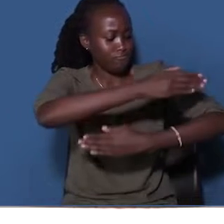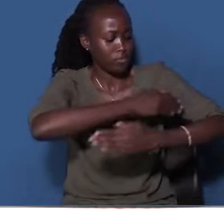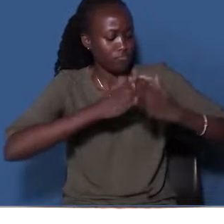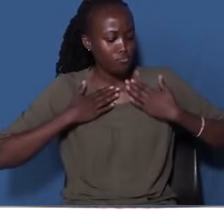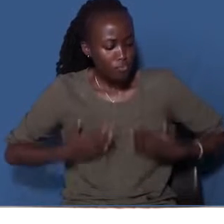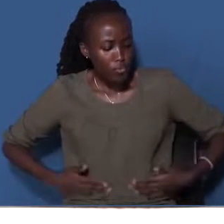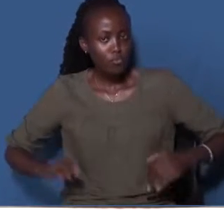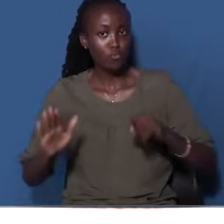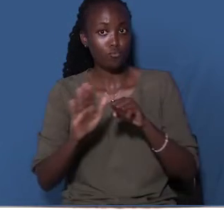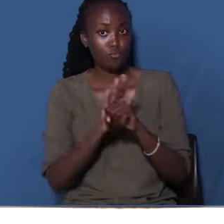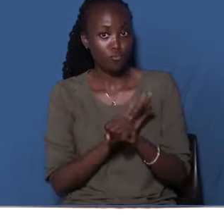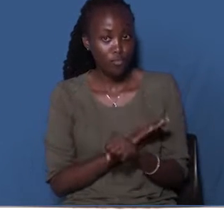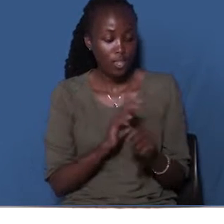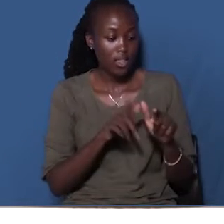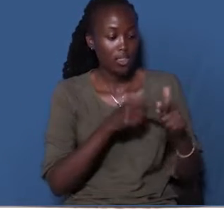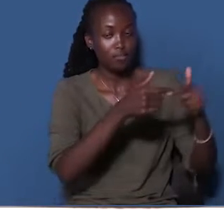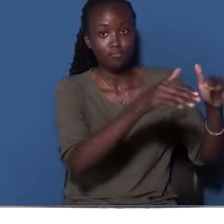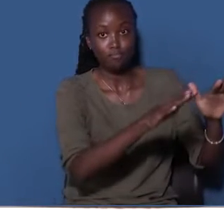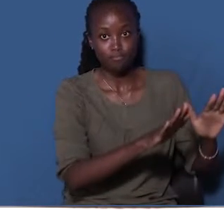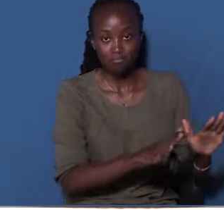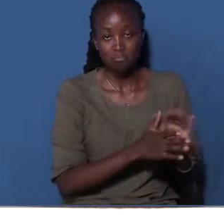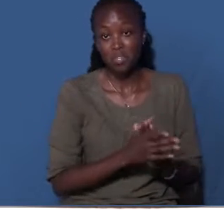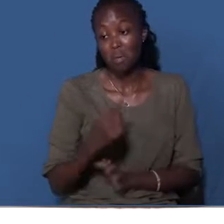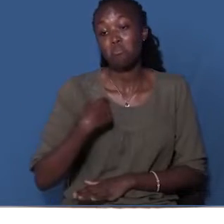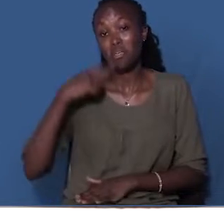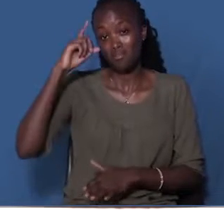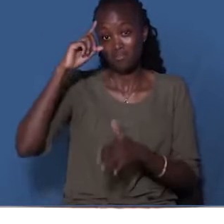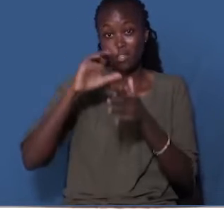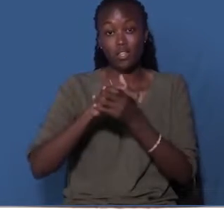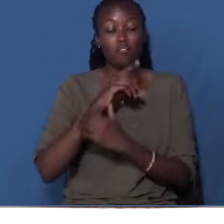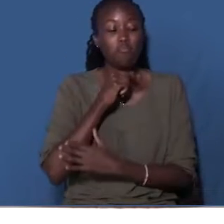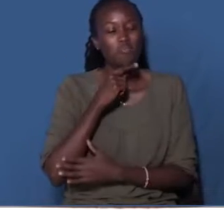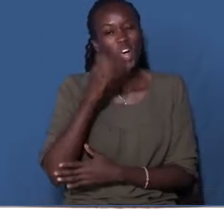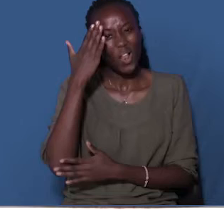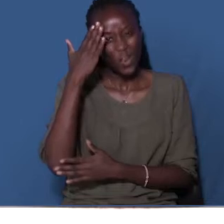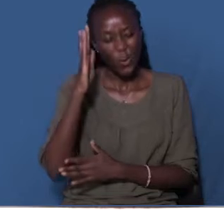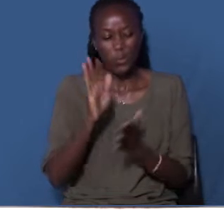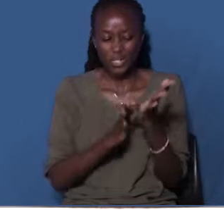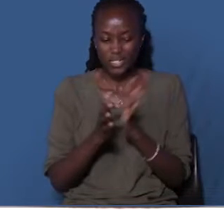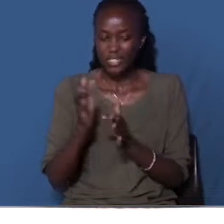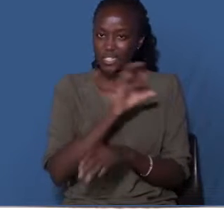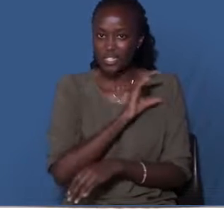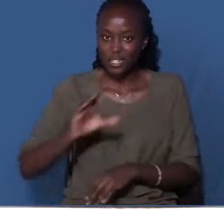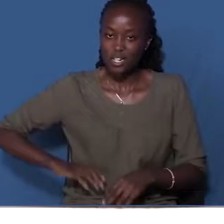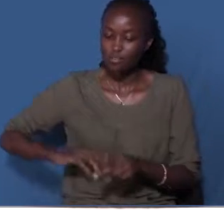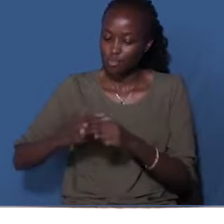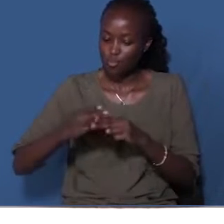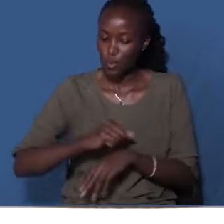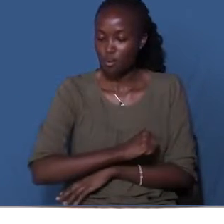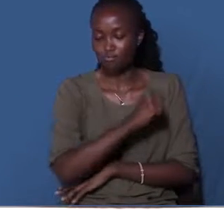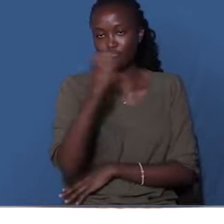this is supposed to be a temporary burial. And I believe Joseph of Arimathea knows. He believes that Christ is to rise